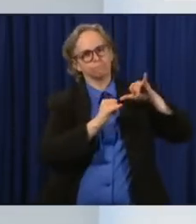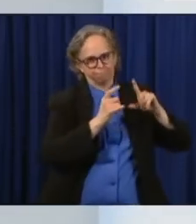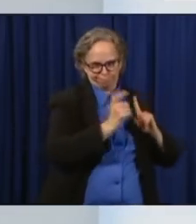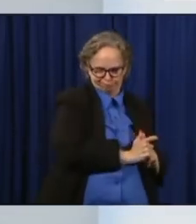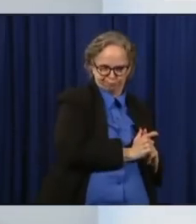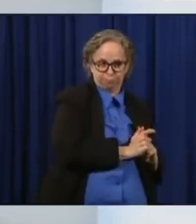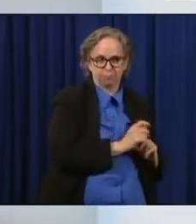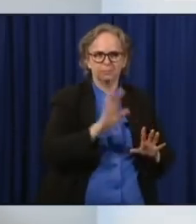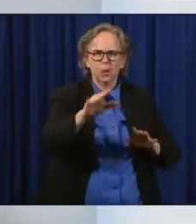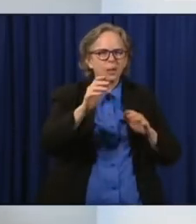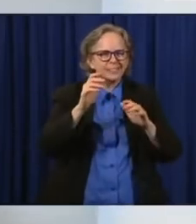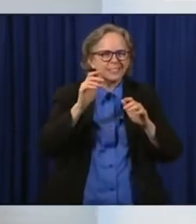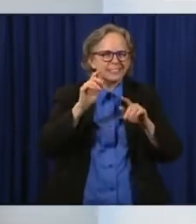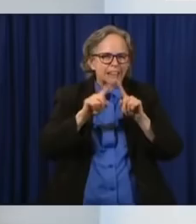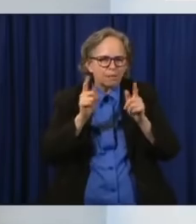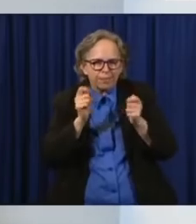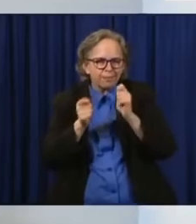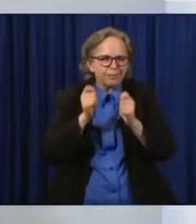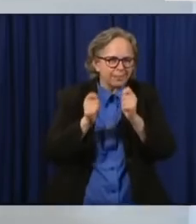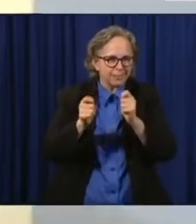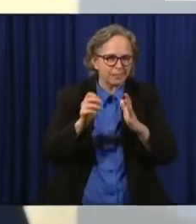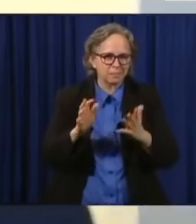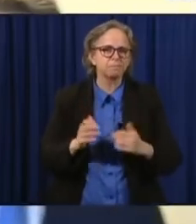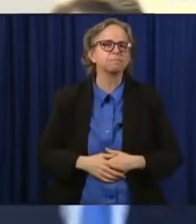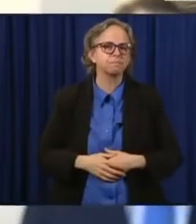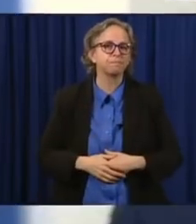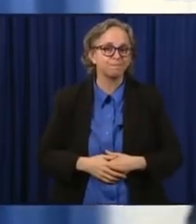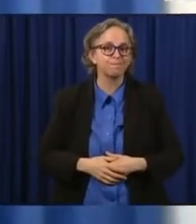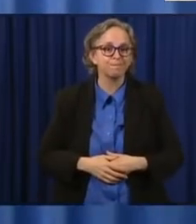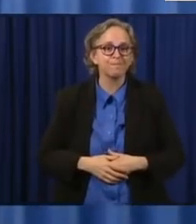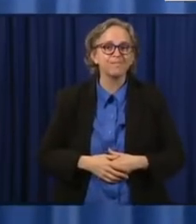pieces, trying to clarify that for you. Thank you.